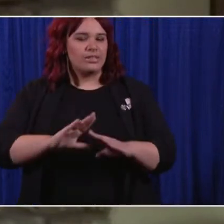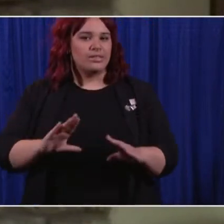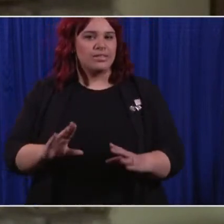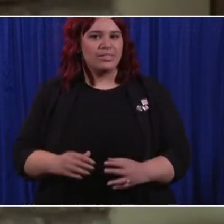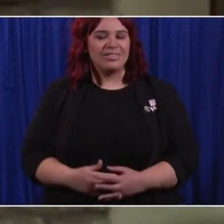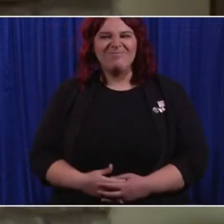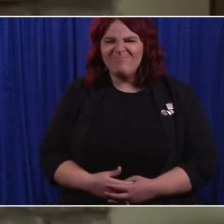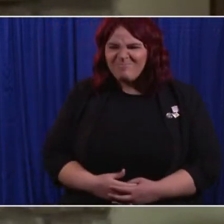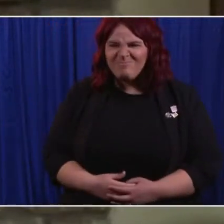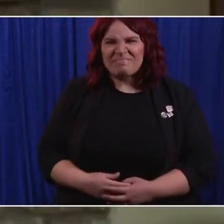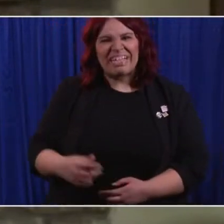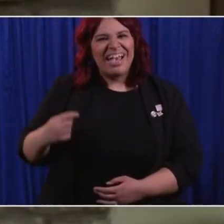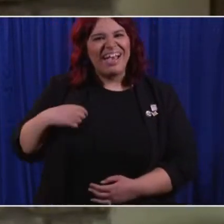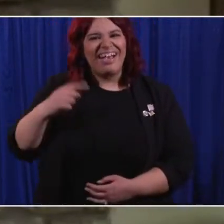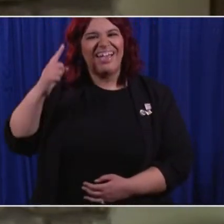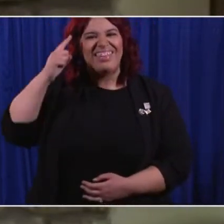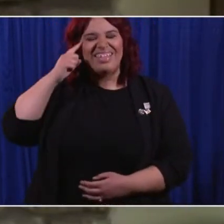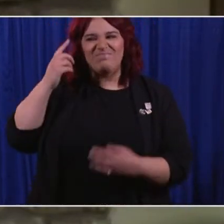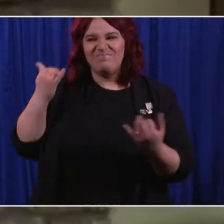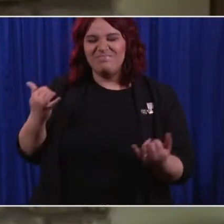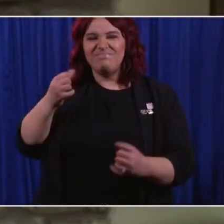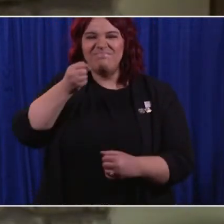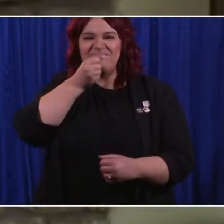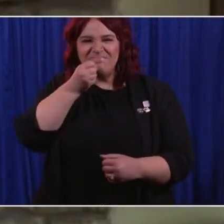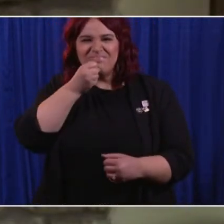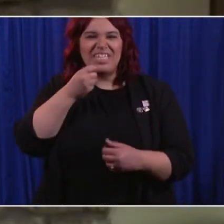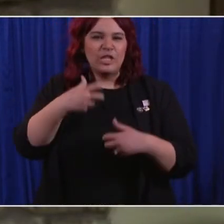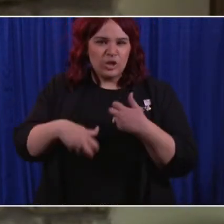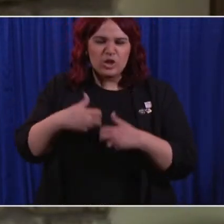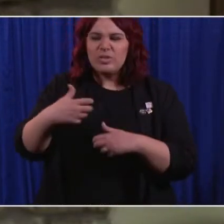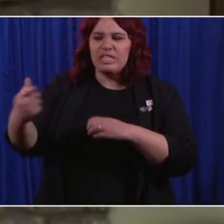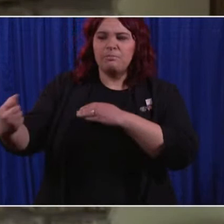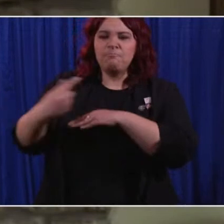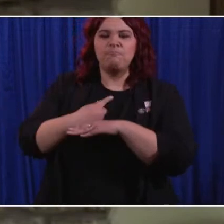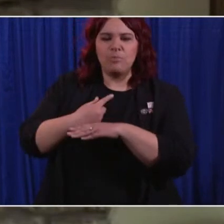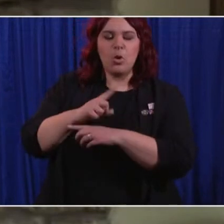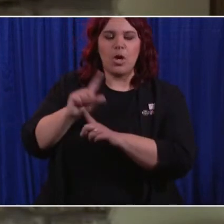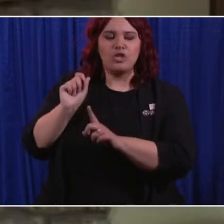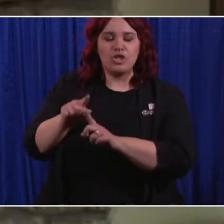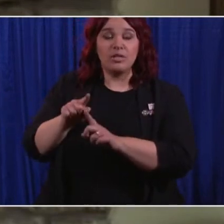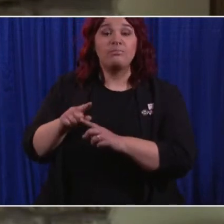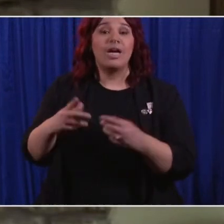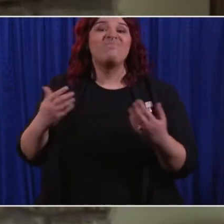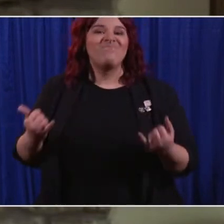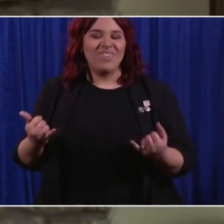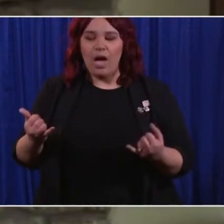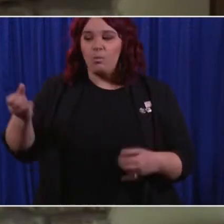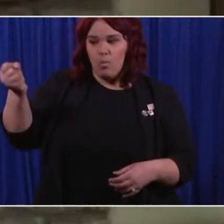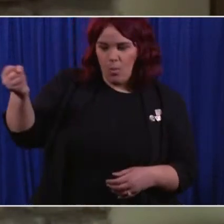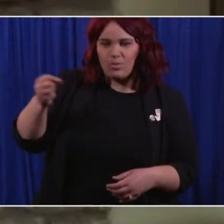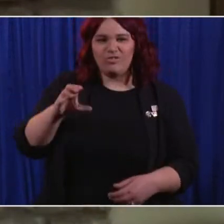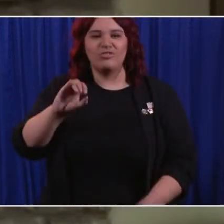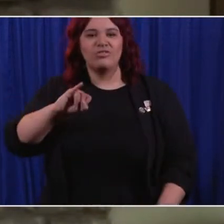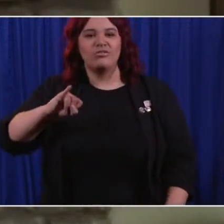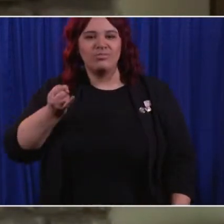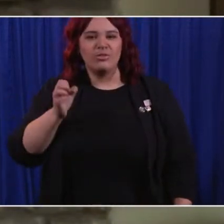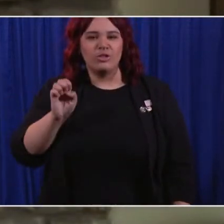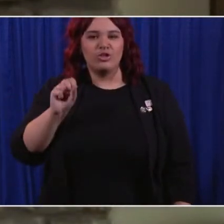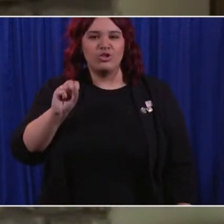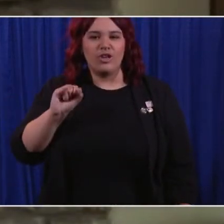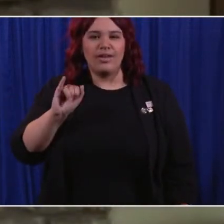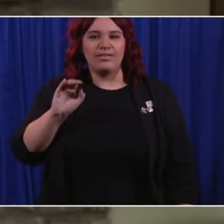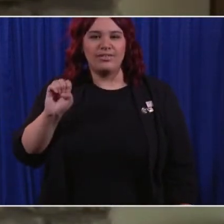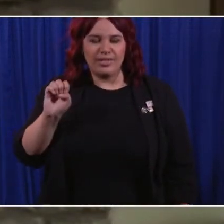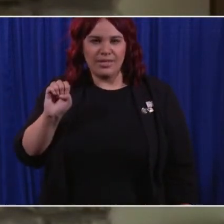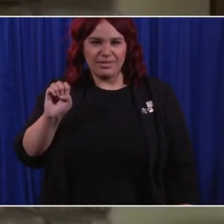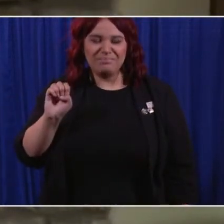I think Andrew's having audio issues and he'll submit his question in writing in a moment. But until then, we will go to Jesse Ballmert at the Cincinnati Enquirer.